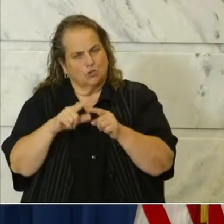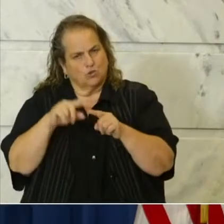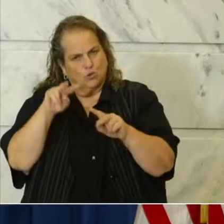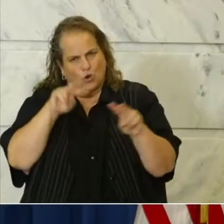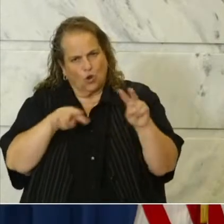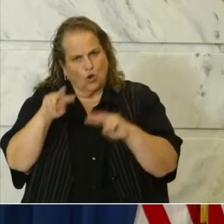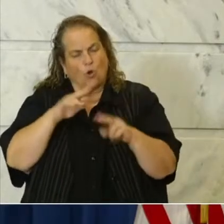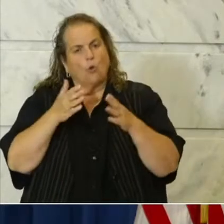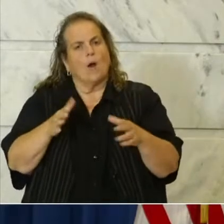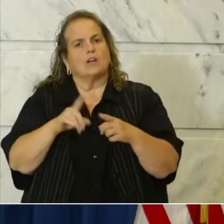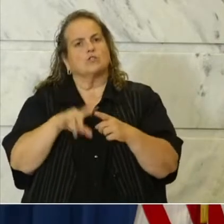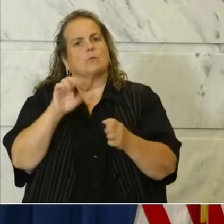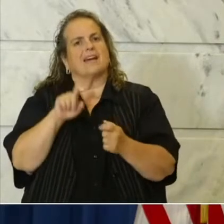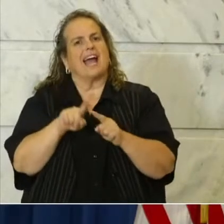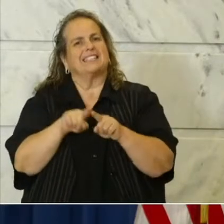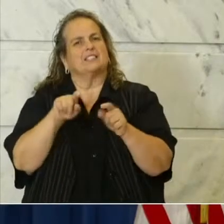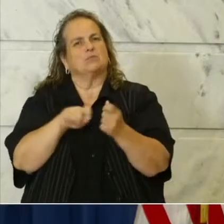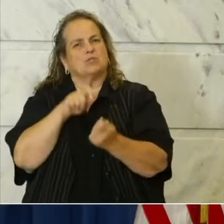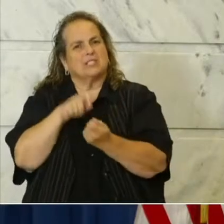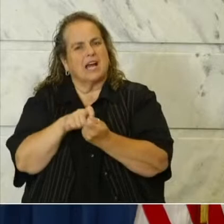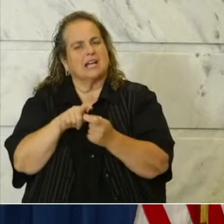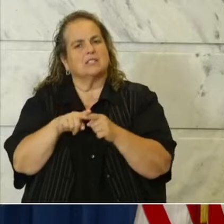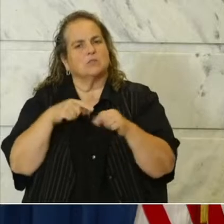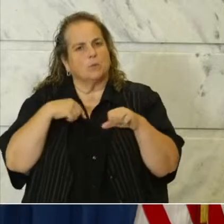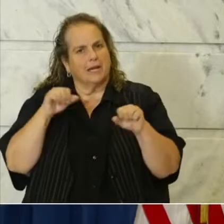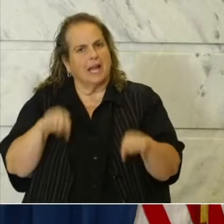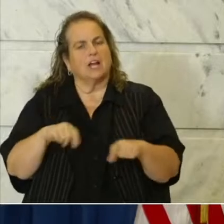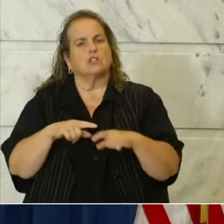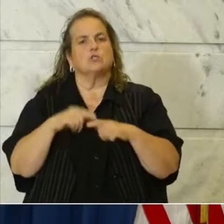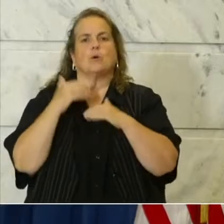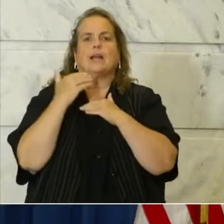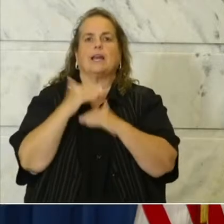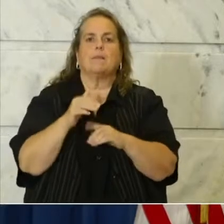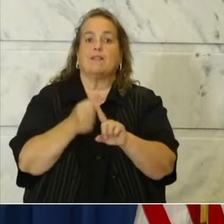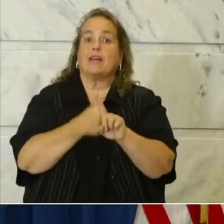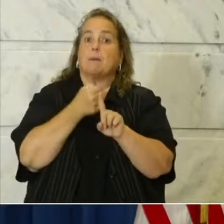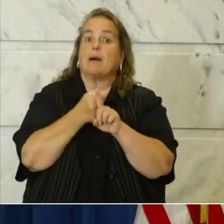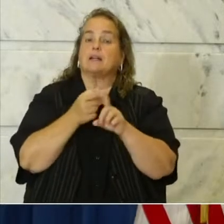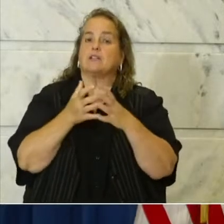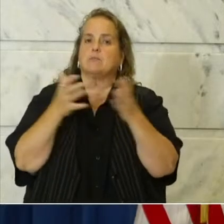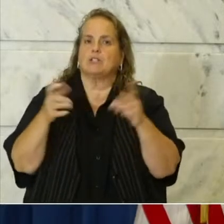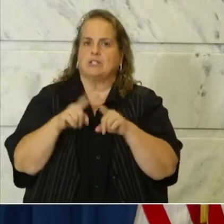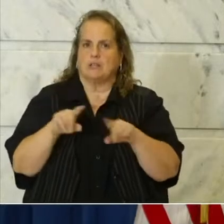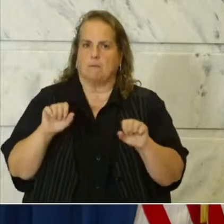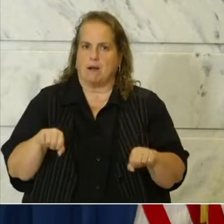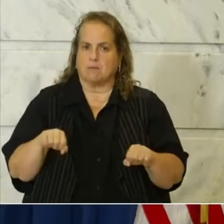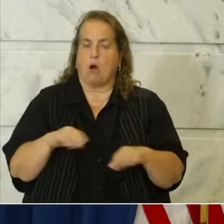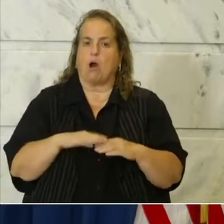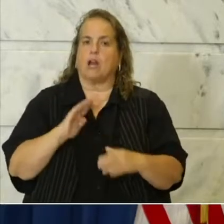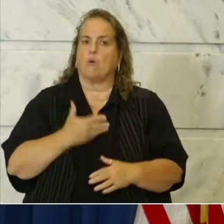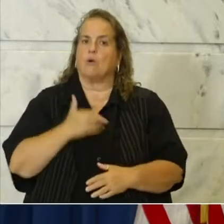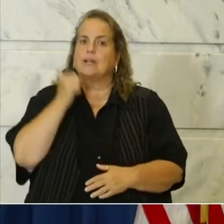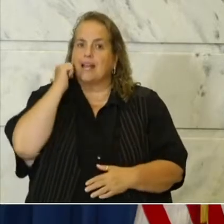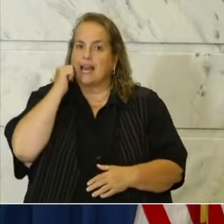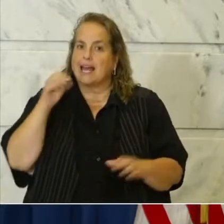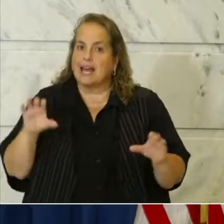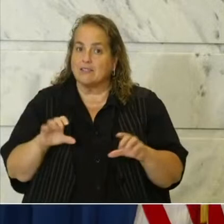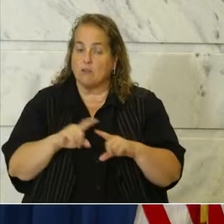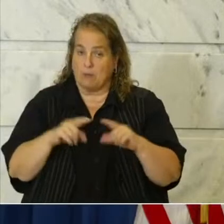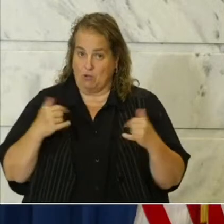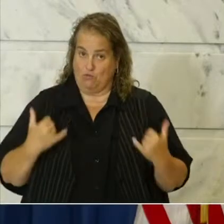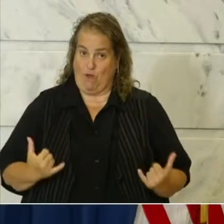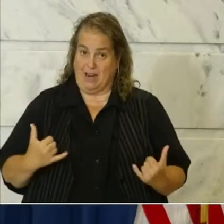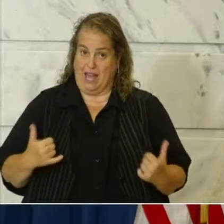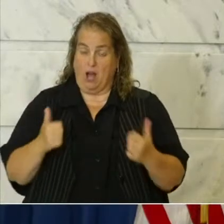precise as we possibly can so that we limit the impact as much as possible on our daily activities. But at this point in time,